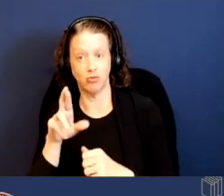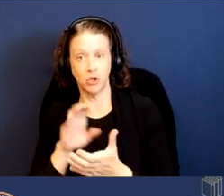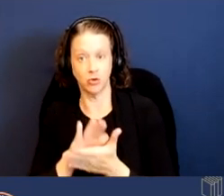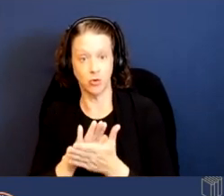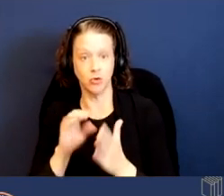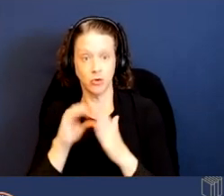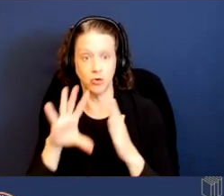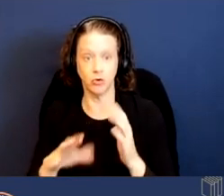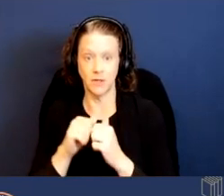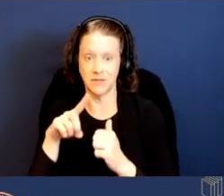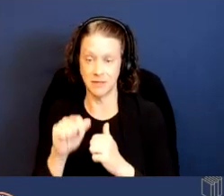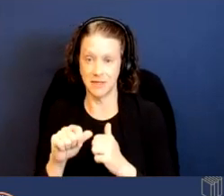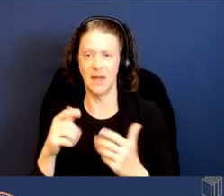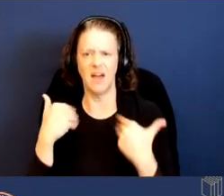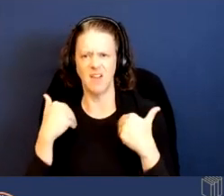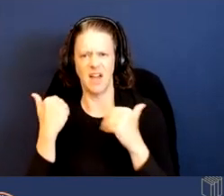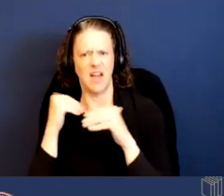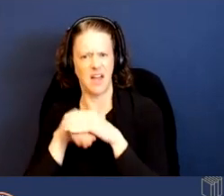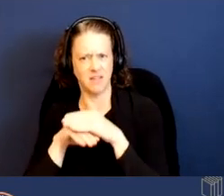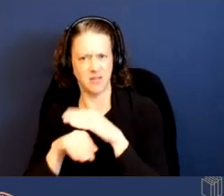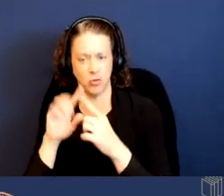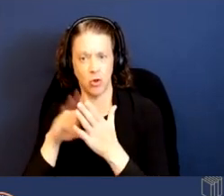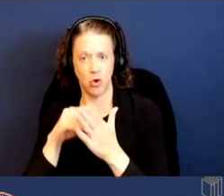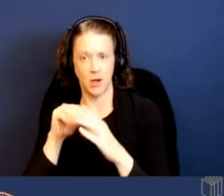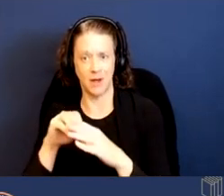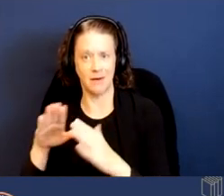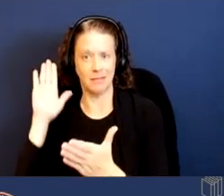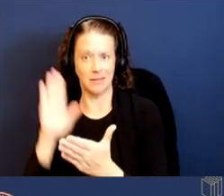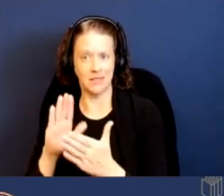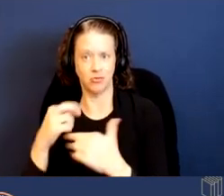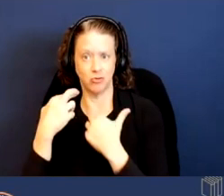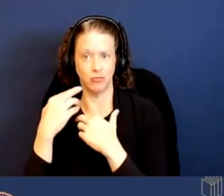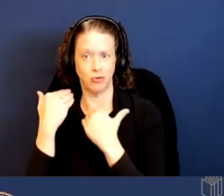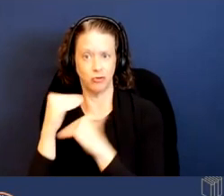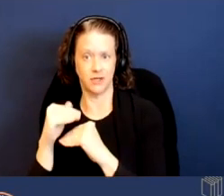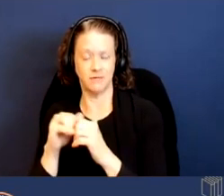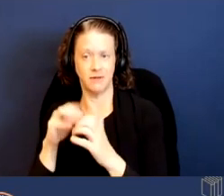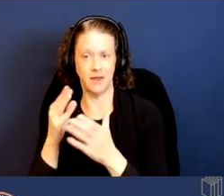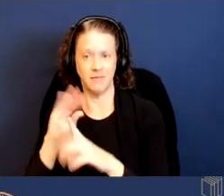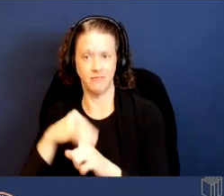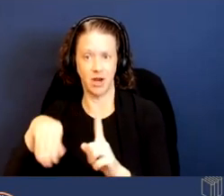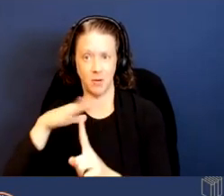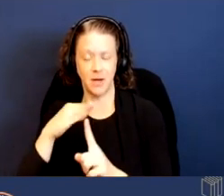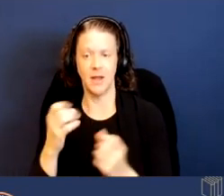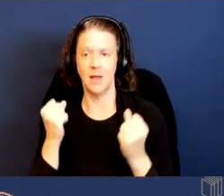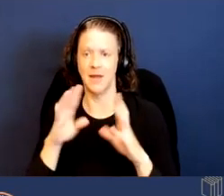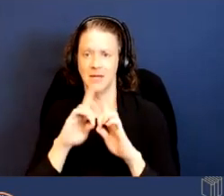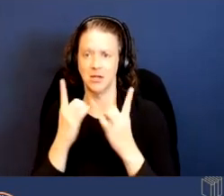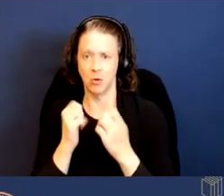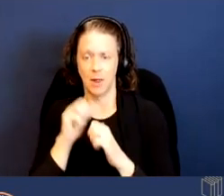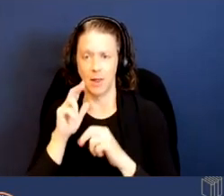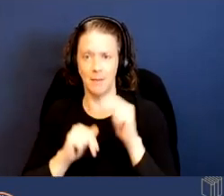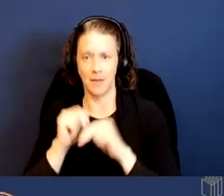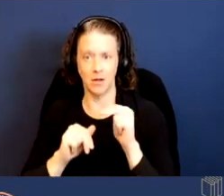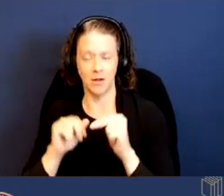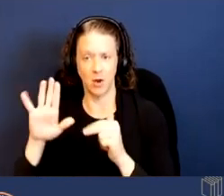least restrictive environment. So what we know is that, many districts will build out programming based on the funding that's received,